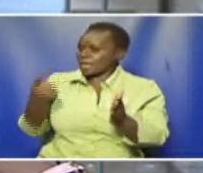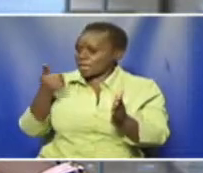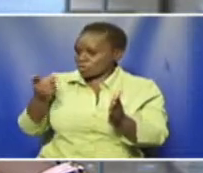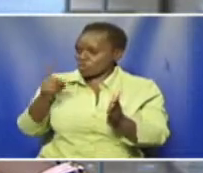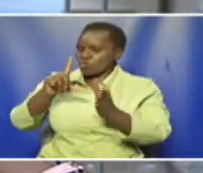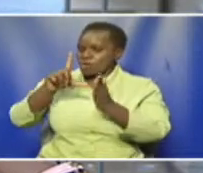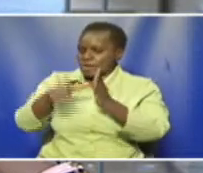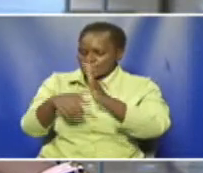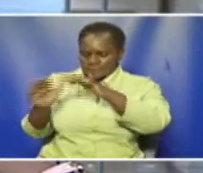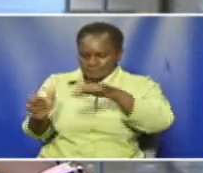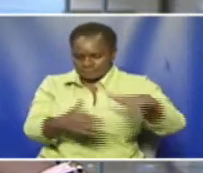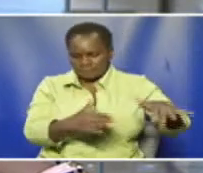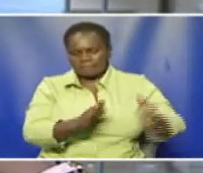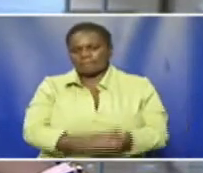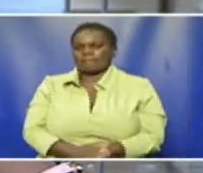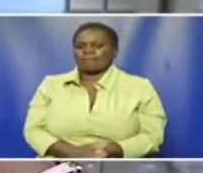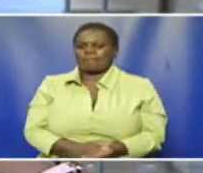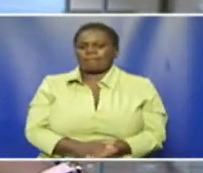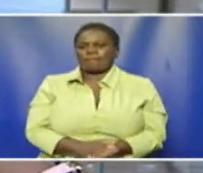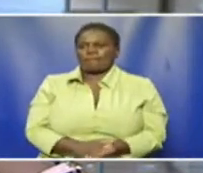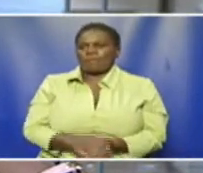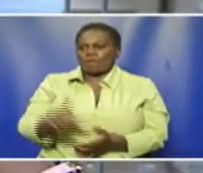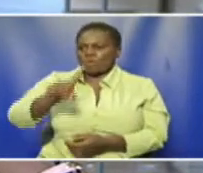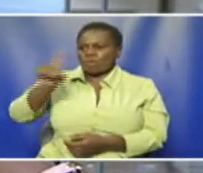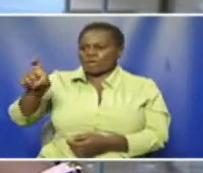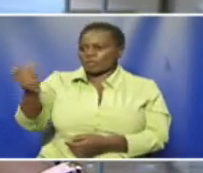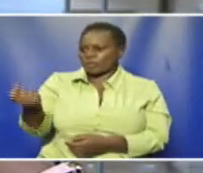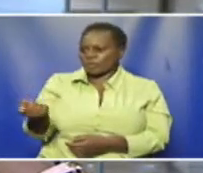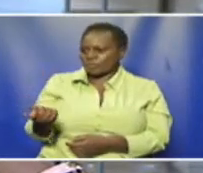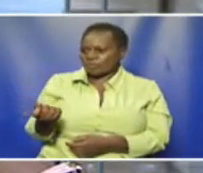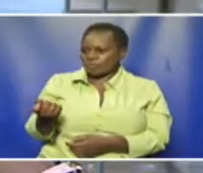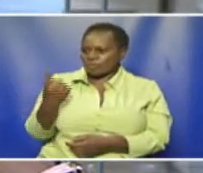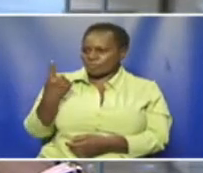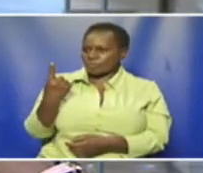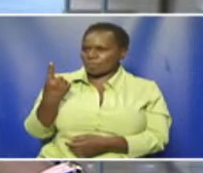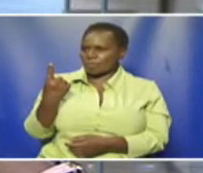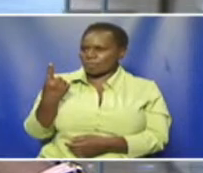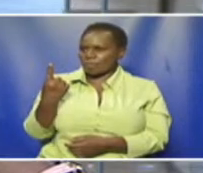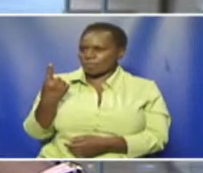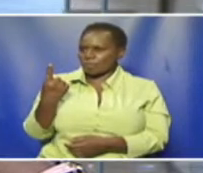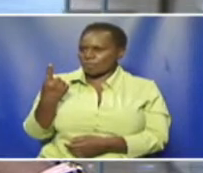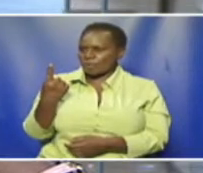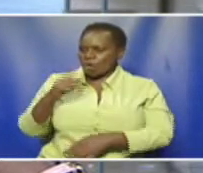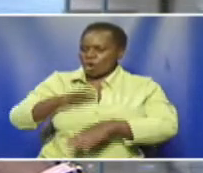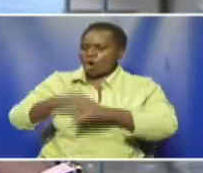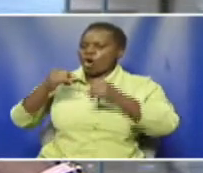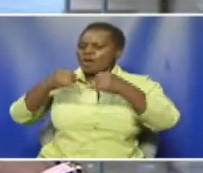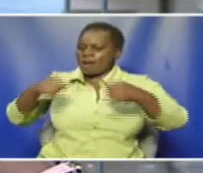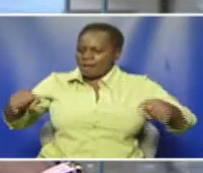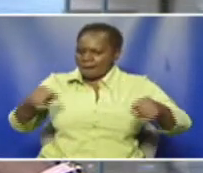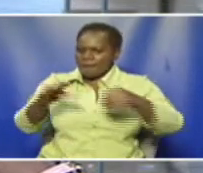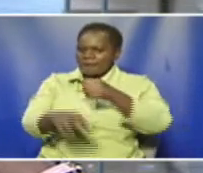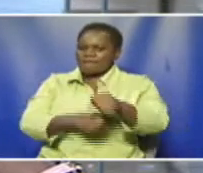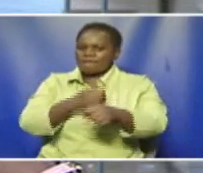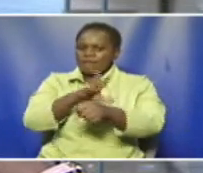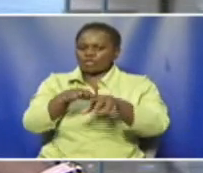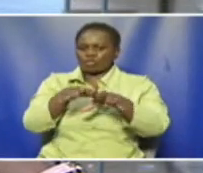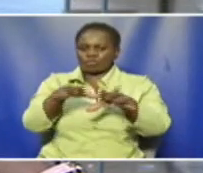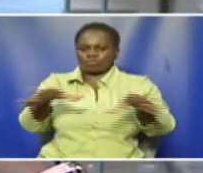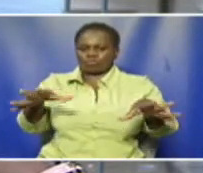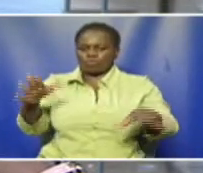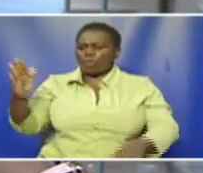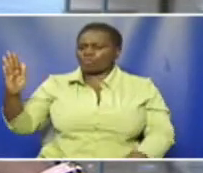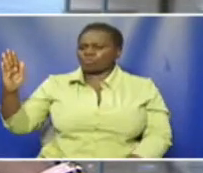the end of the day. Now, questions have emerged, especially online, after a video surfaced showing a